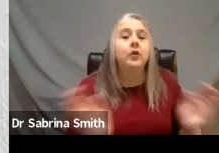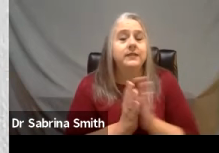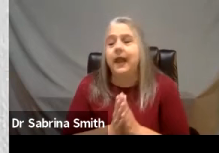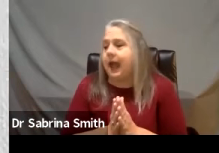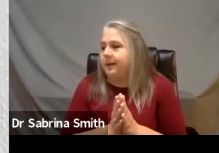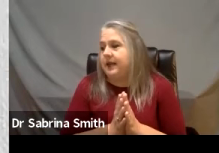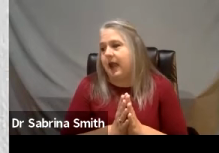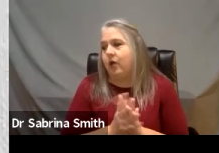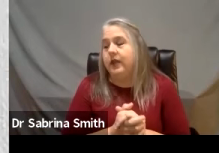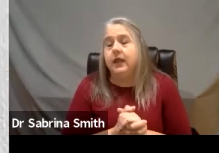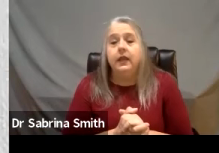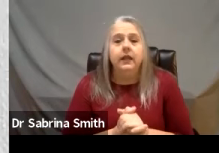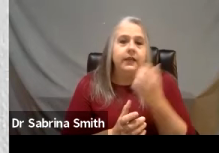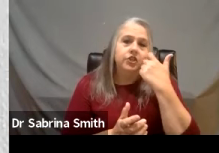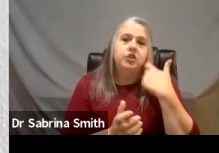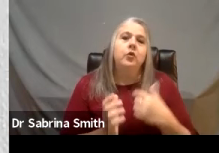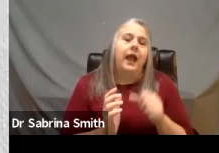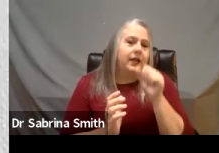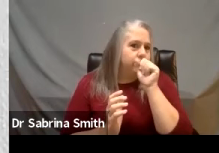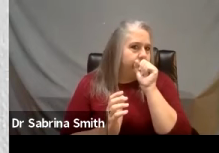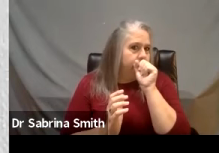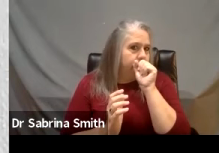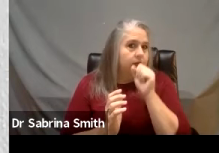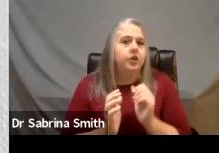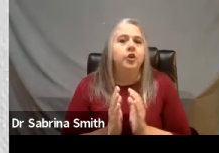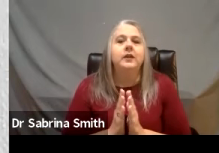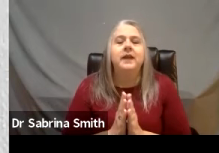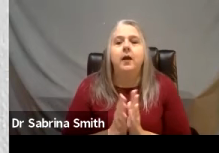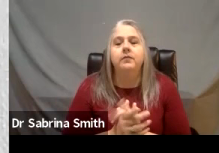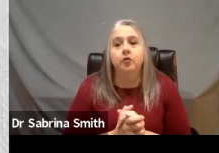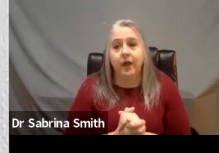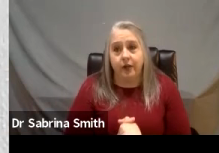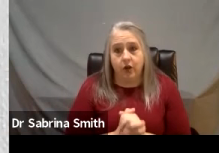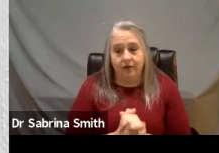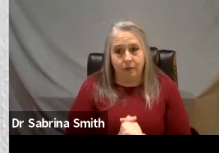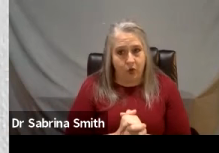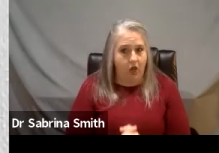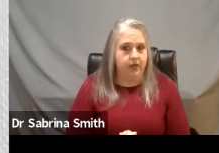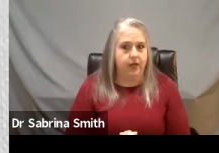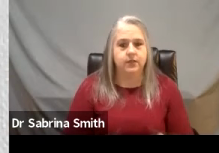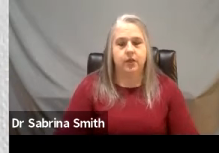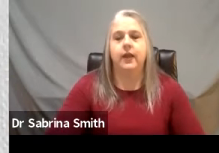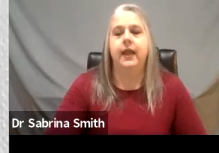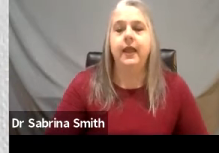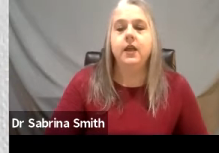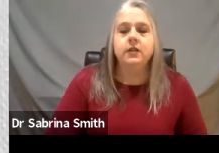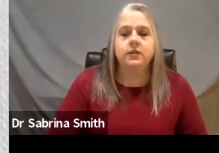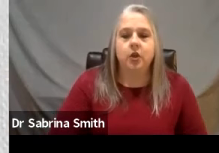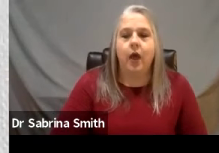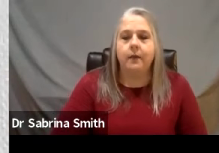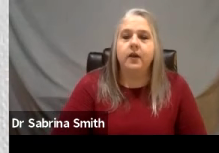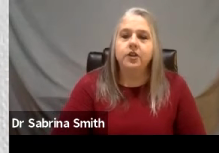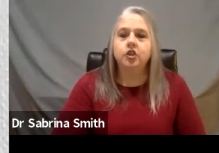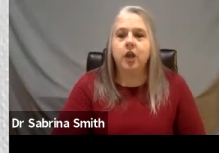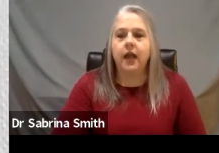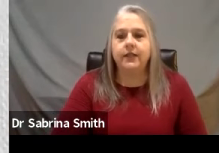So what's going to happen now is you are actually, you're going to become the rater of a product, okay? So